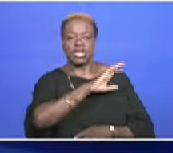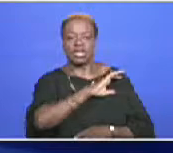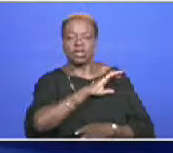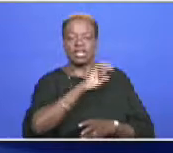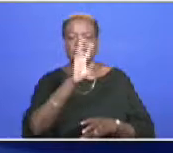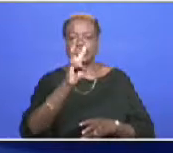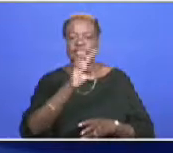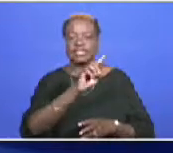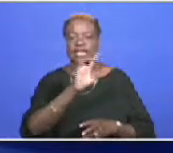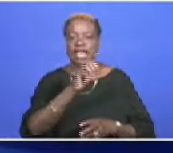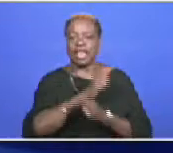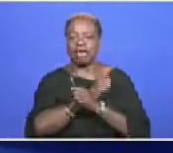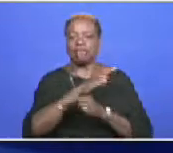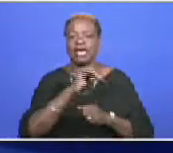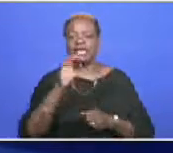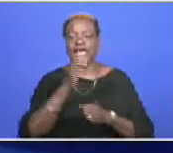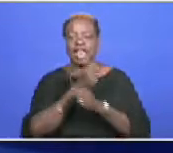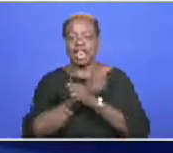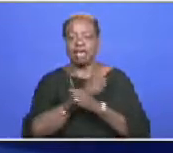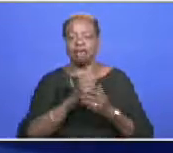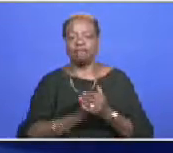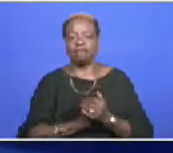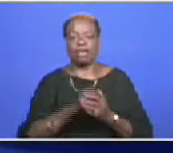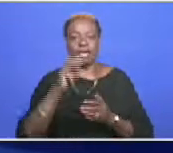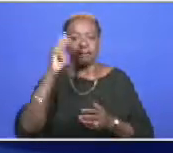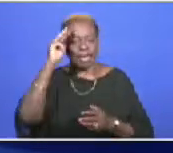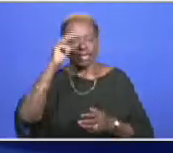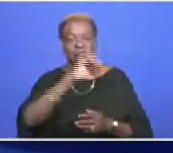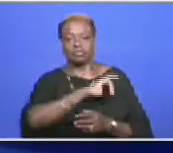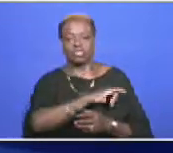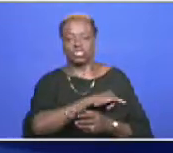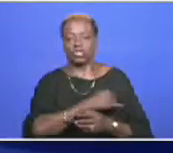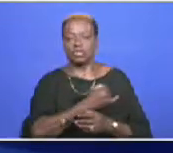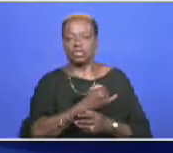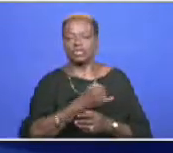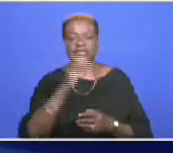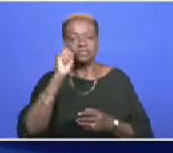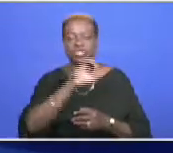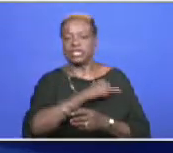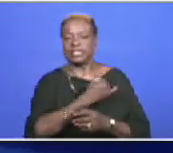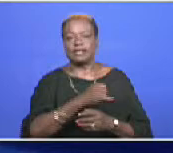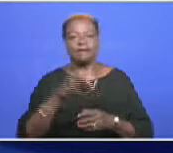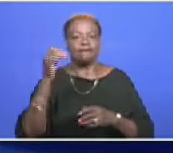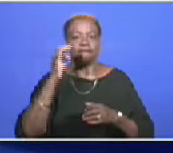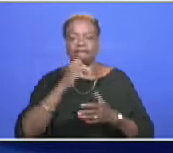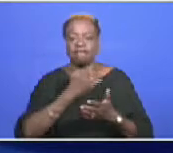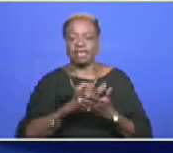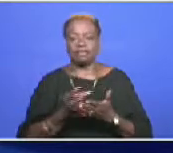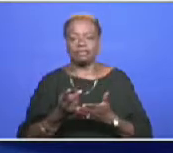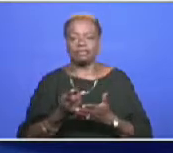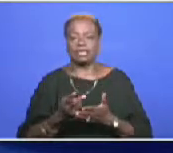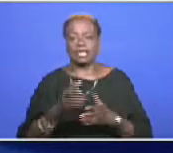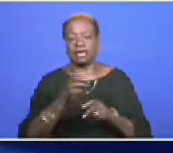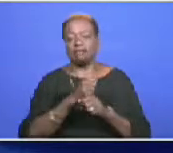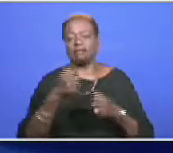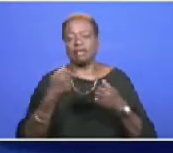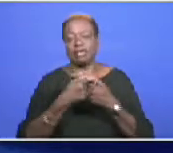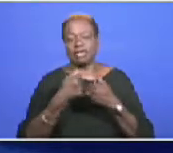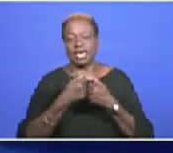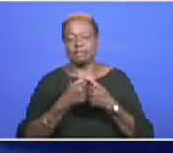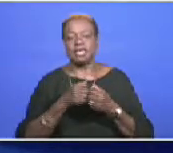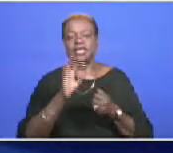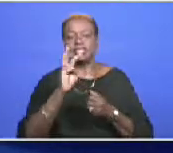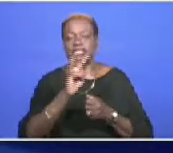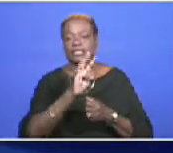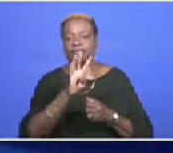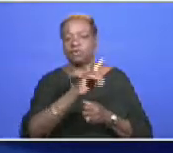Major Jr. also suffering that double bagel. Kinza Johnson, she failed to win a game as well. Persier Major taking out 6-4 and 4,